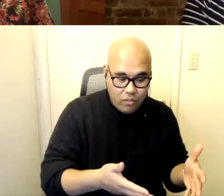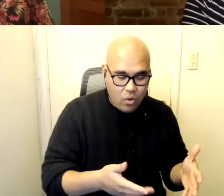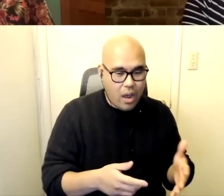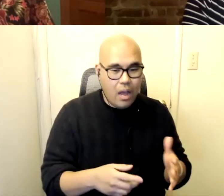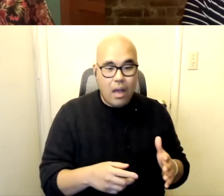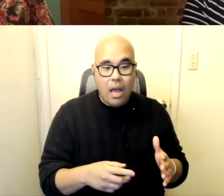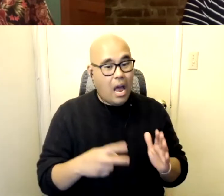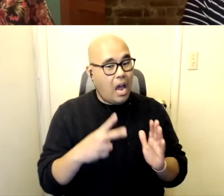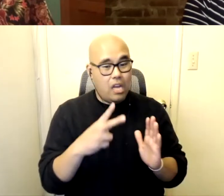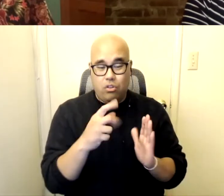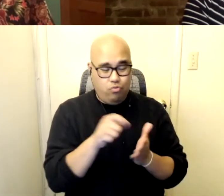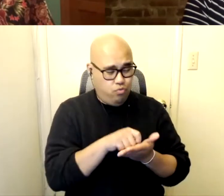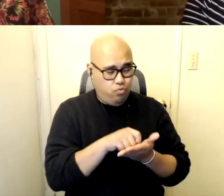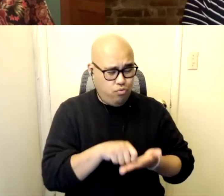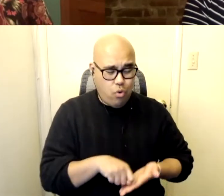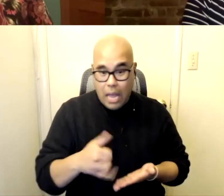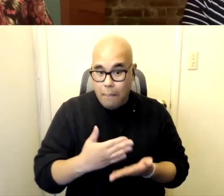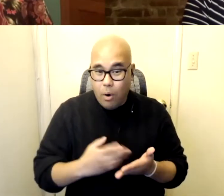to you.